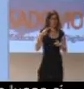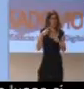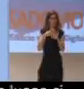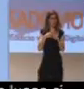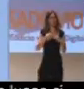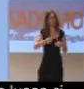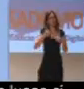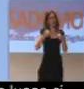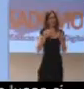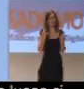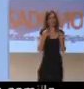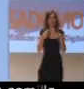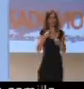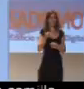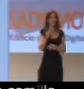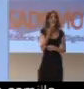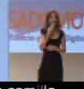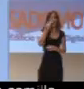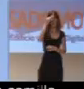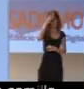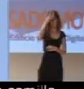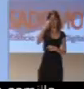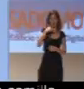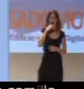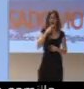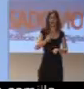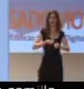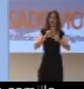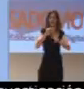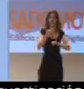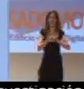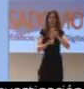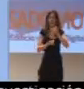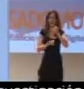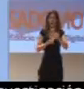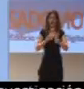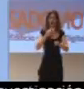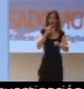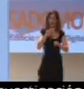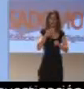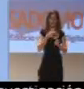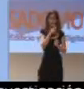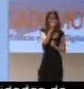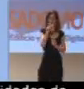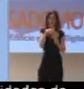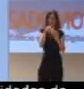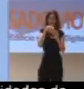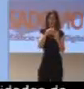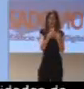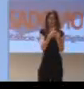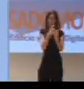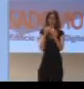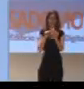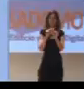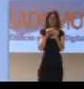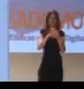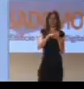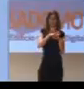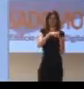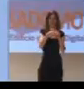generate knowledge and to plant a seed so that research will little by little adapt to the user's needs.